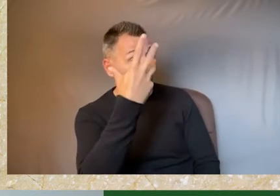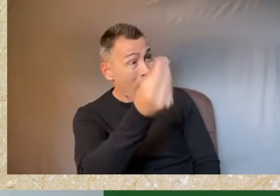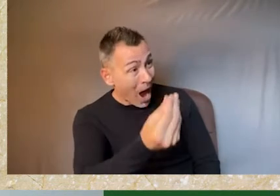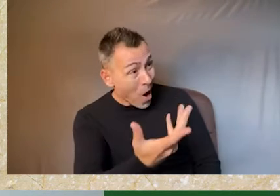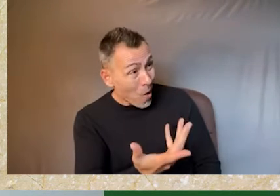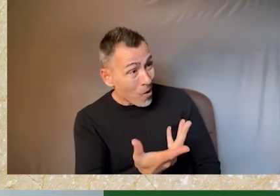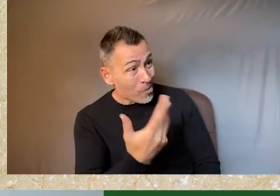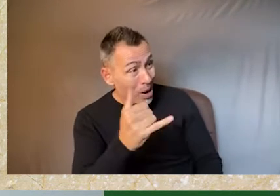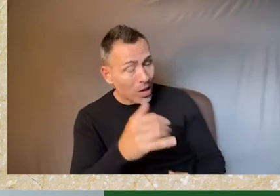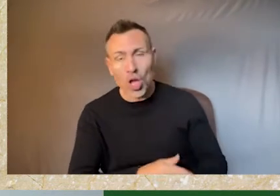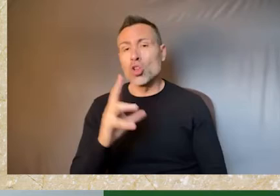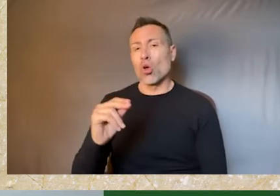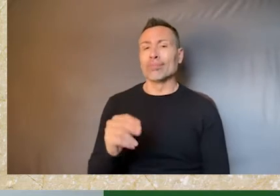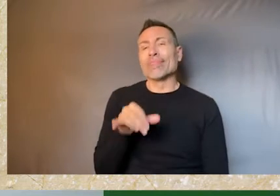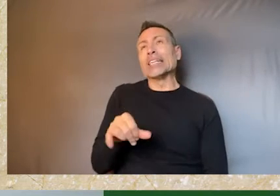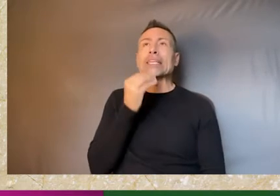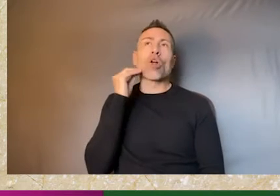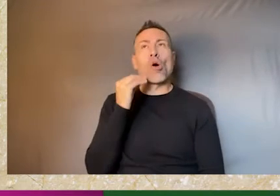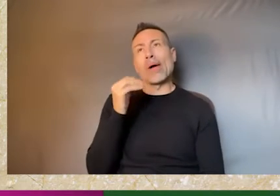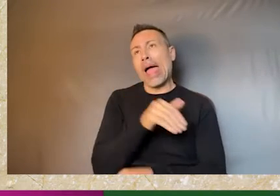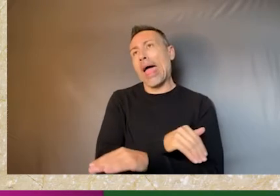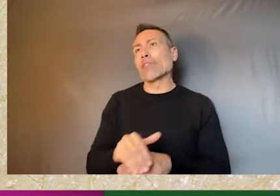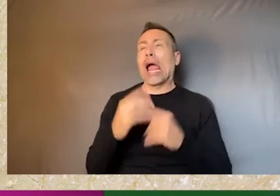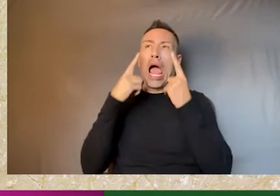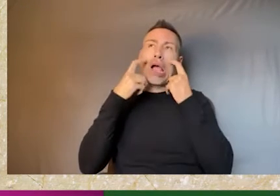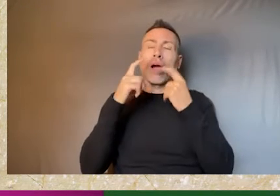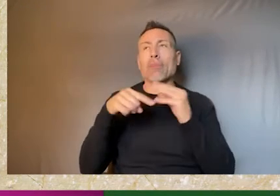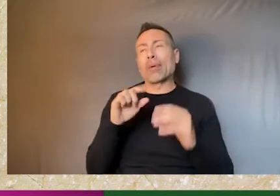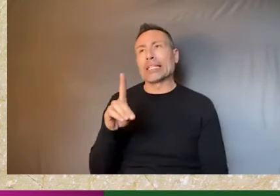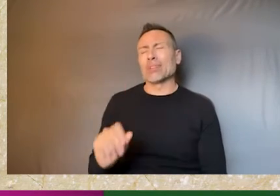sit at home and cry about my disability every night.